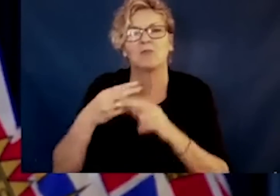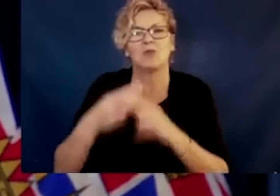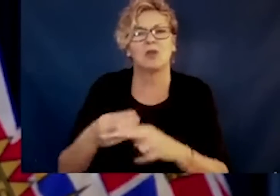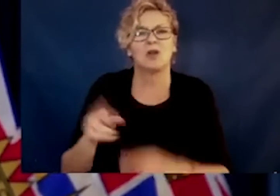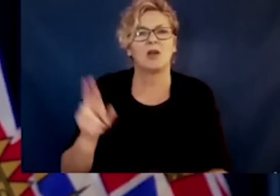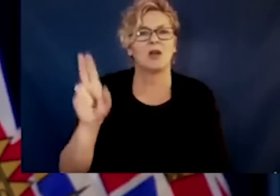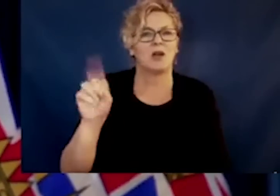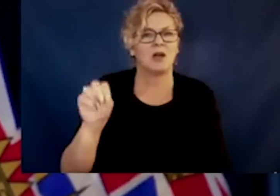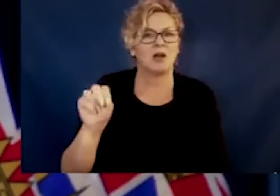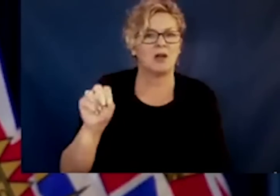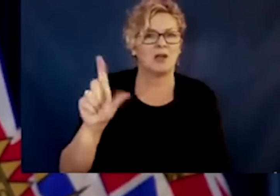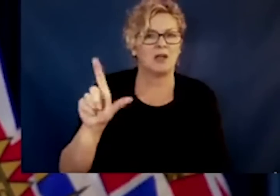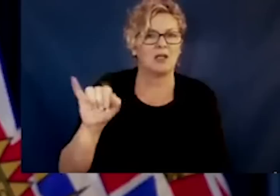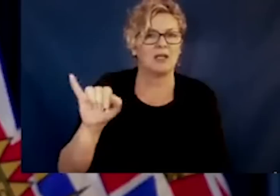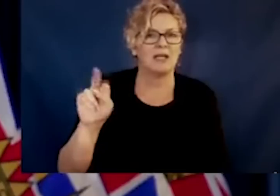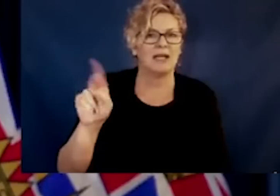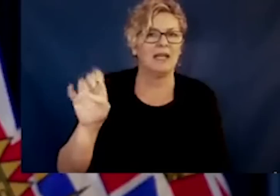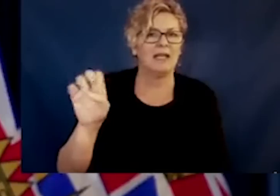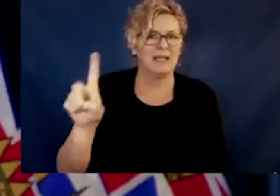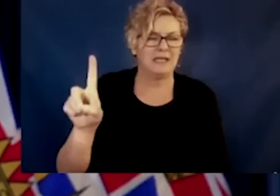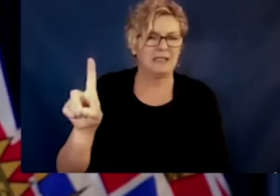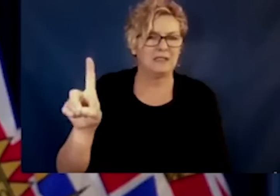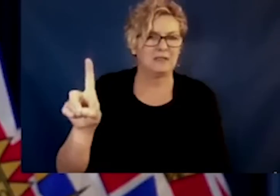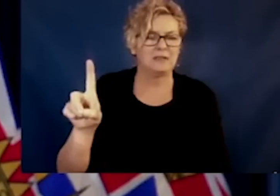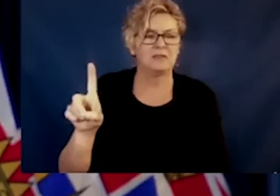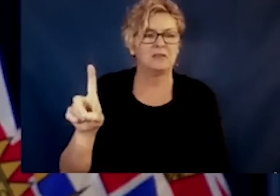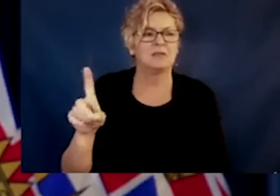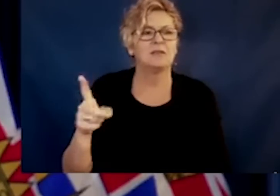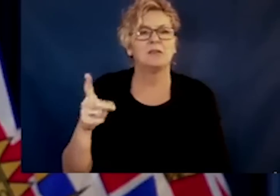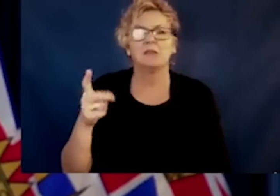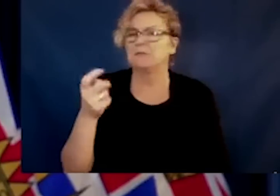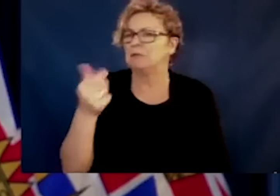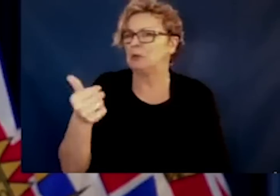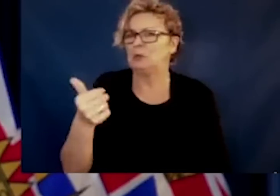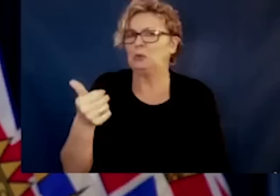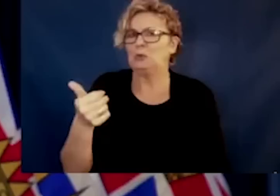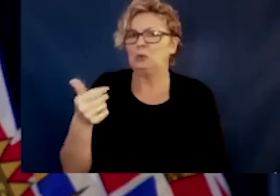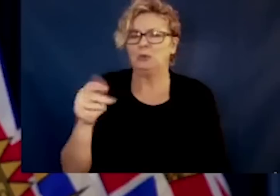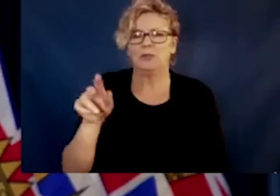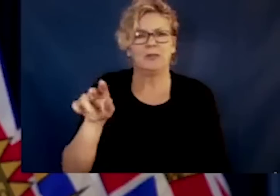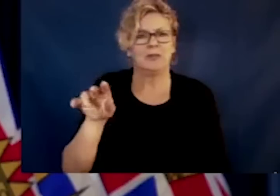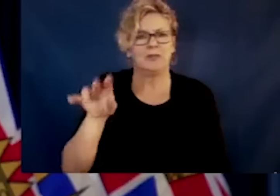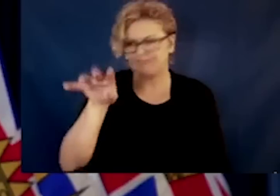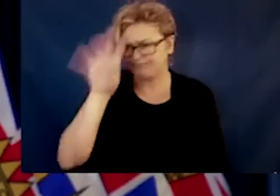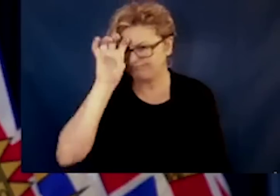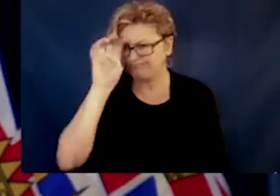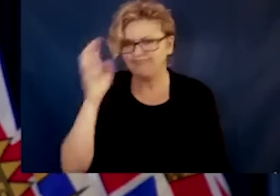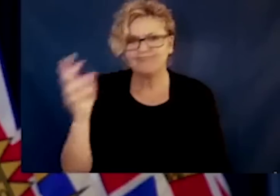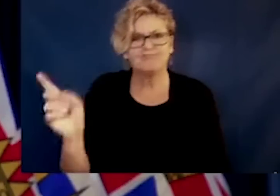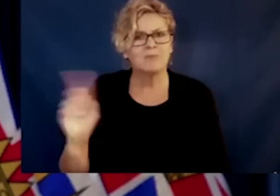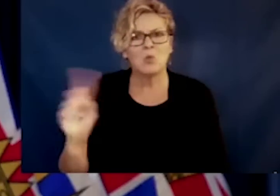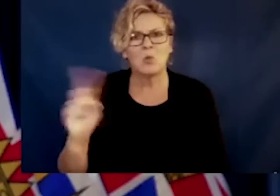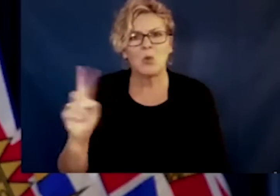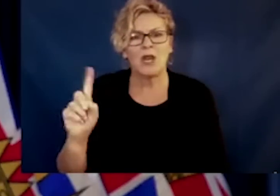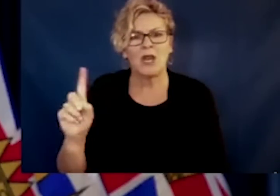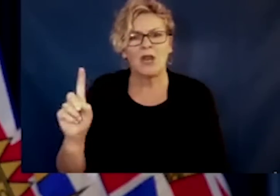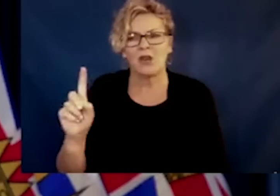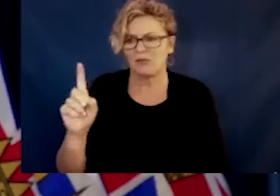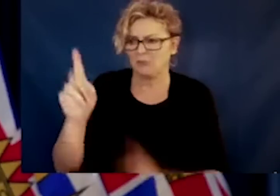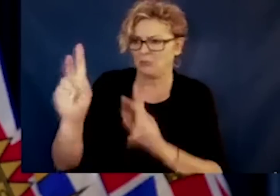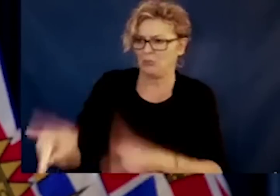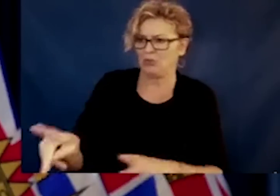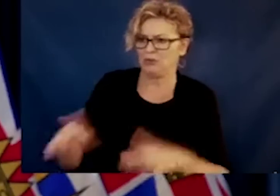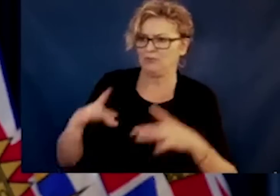referred to as the 4 C's. So in a closed environment where close contact with crowds, large numbers of